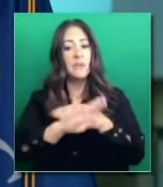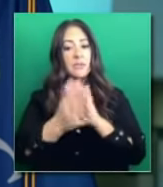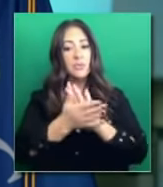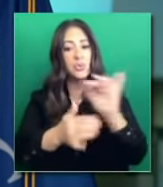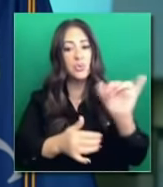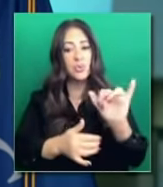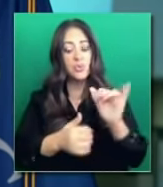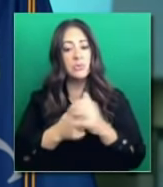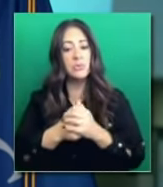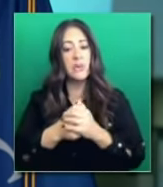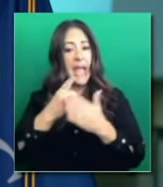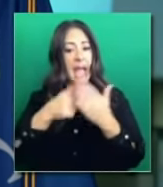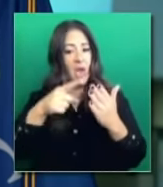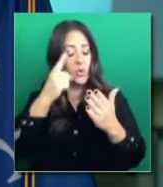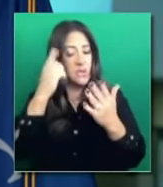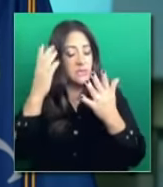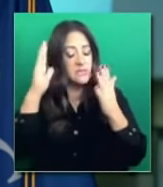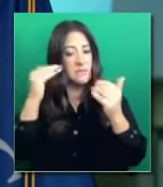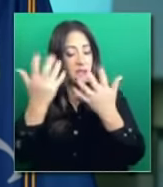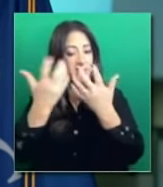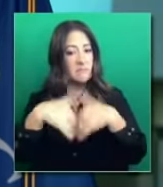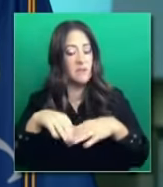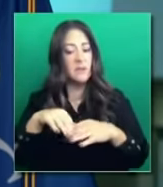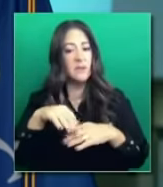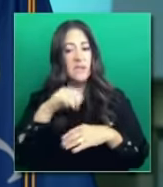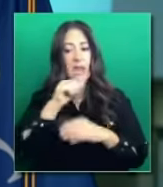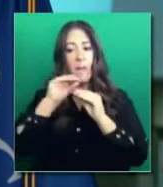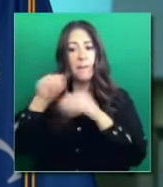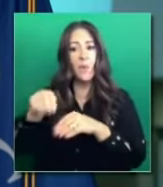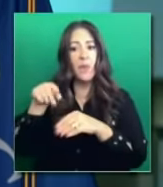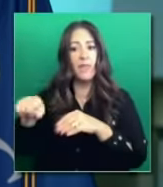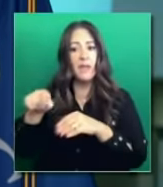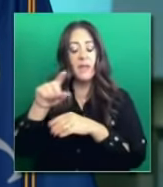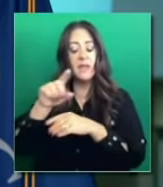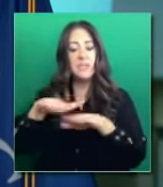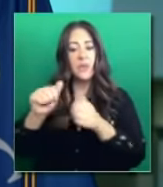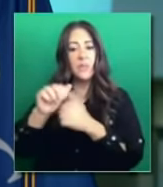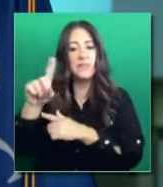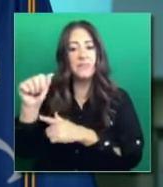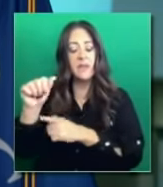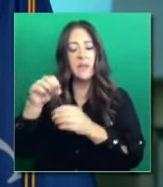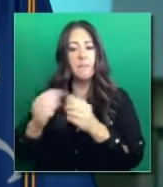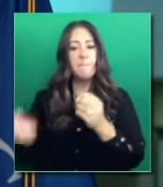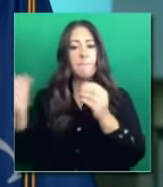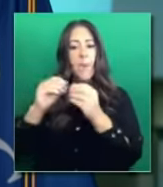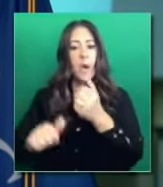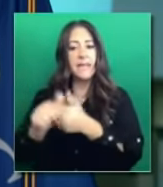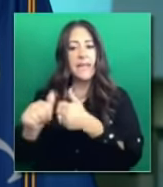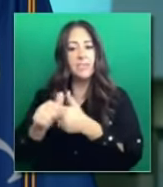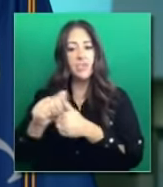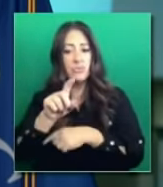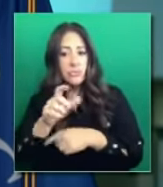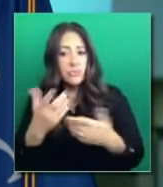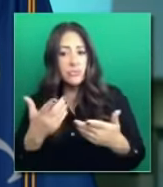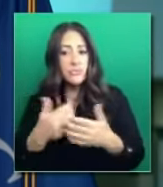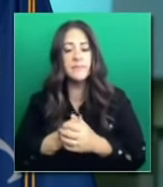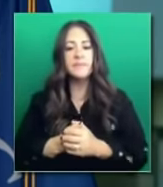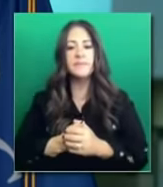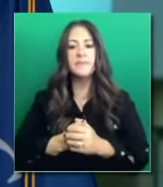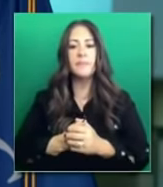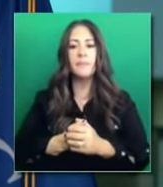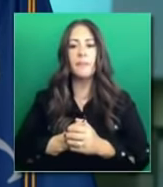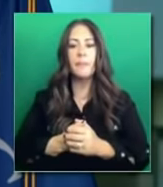that working out without putting them at further risk? Thank you. I appreciate that question. On that latter part of the question, and I'll ask the